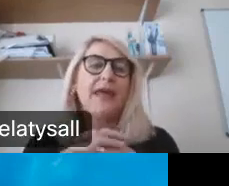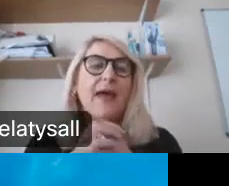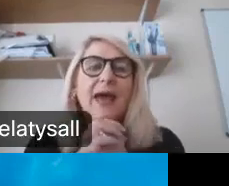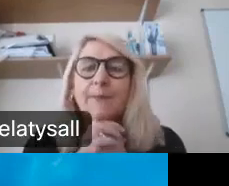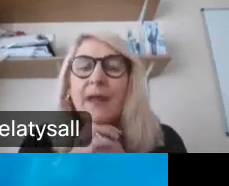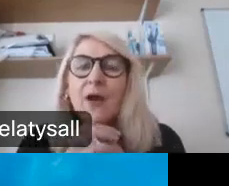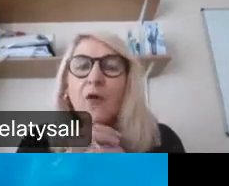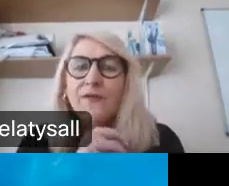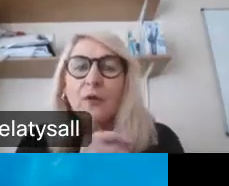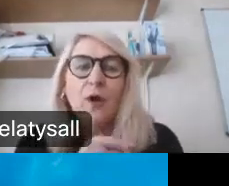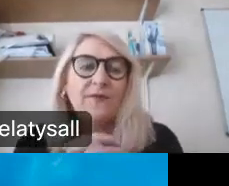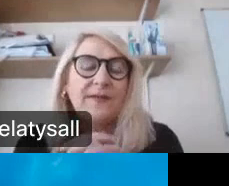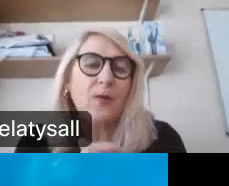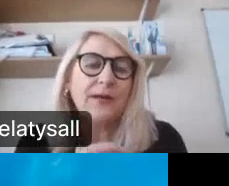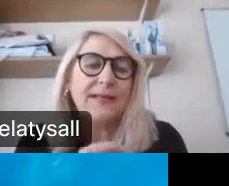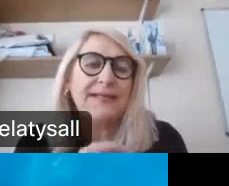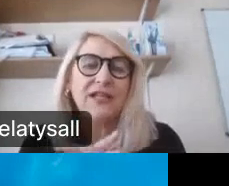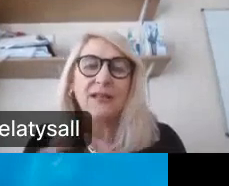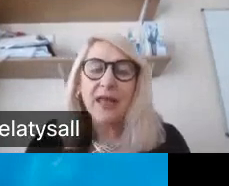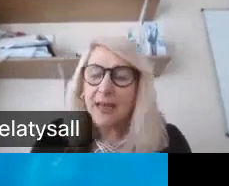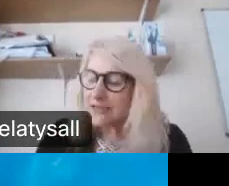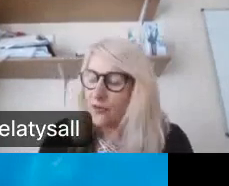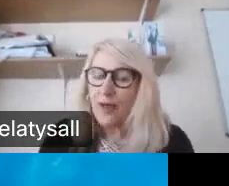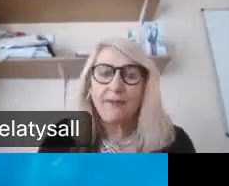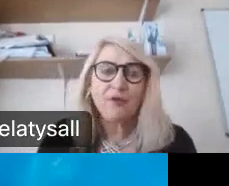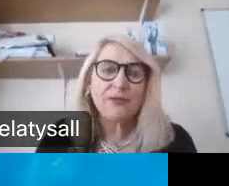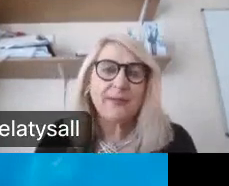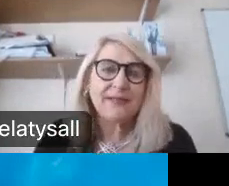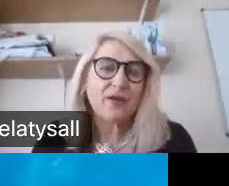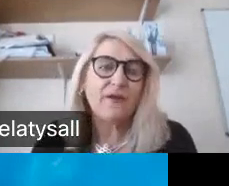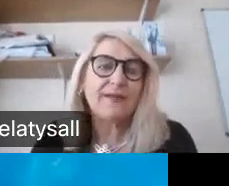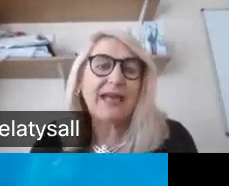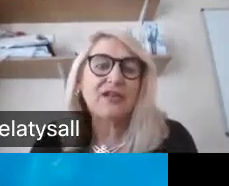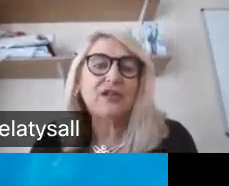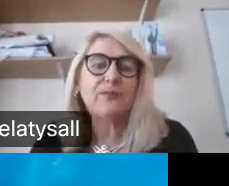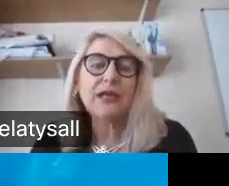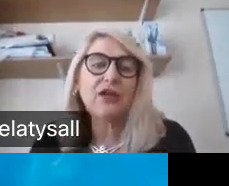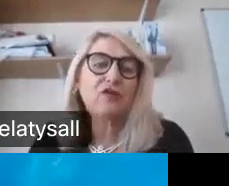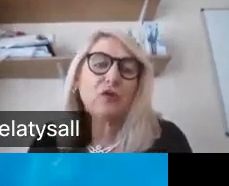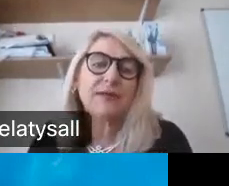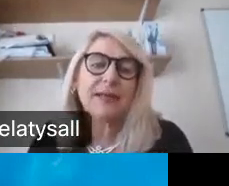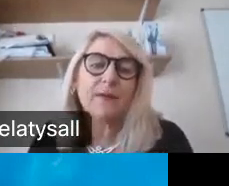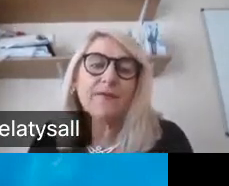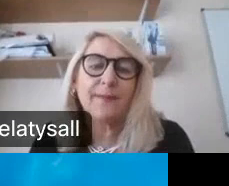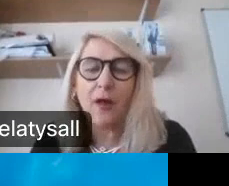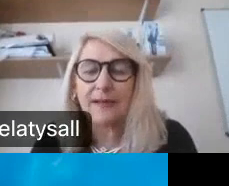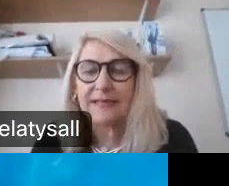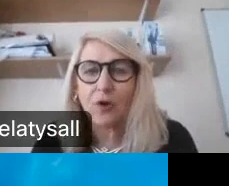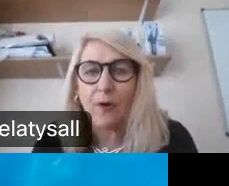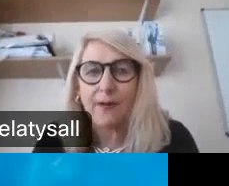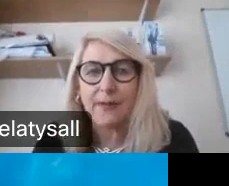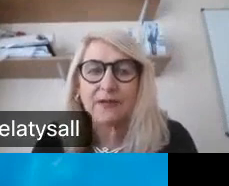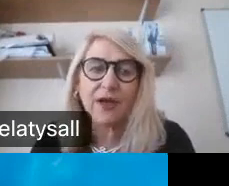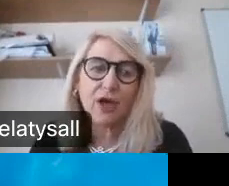of the overview of this morning's session. So I'm going to be starting off the session just bringing you through some of the